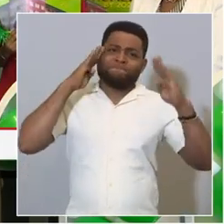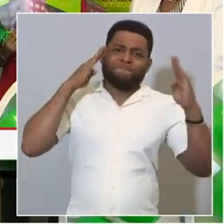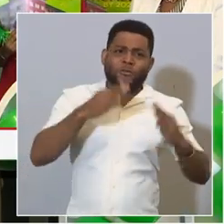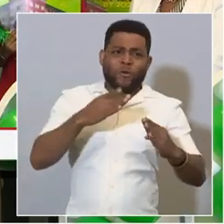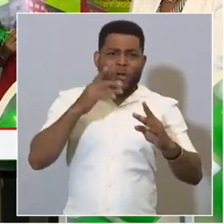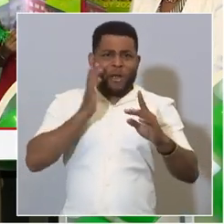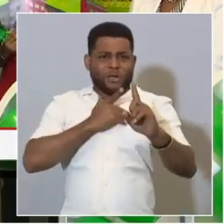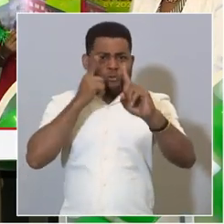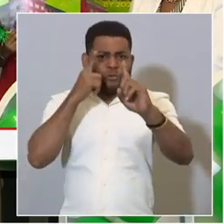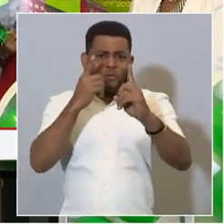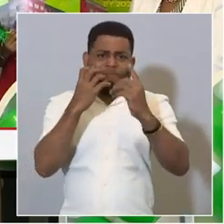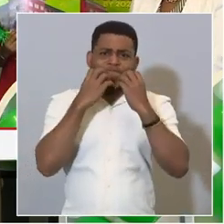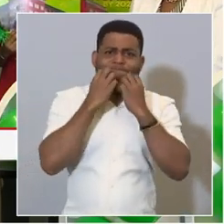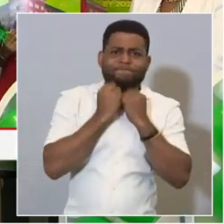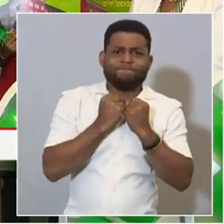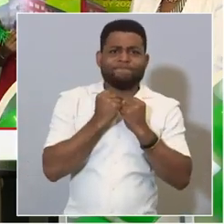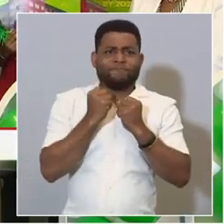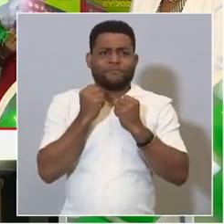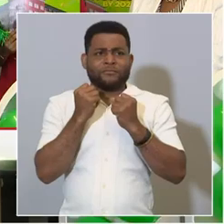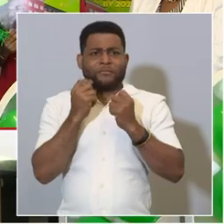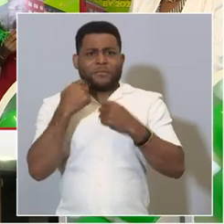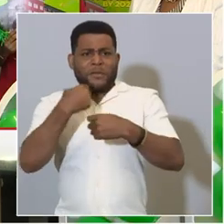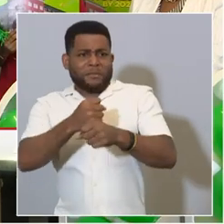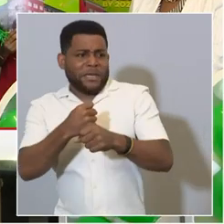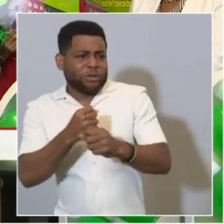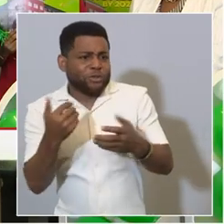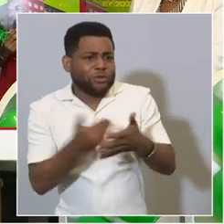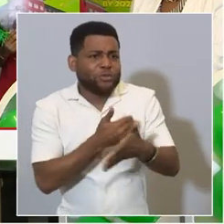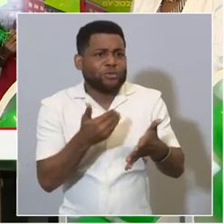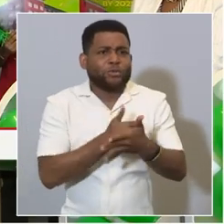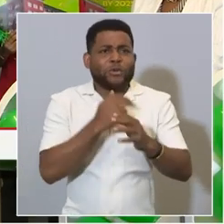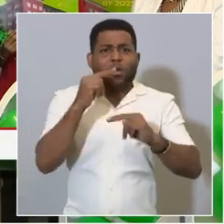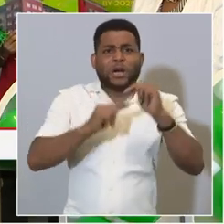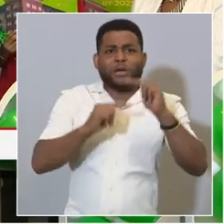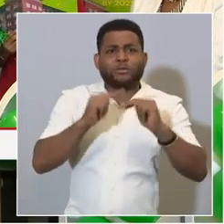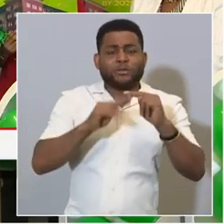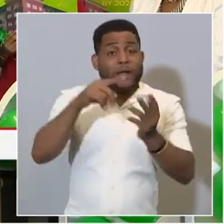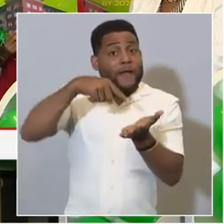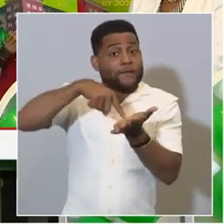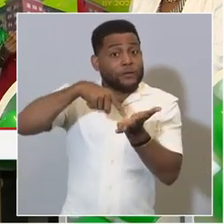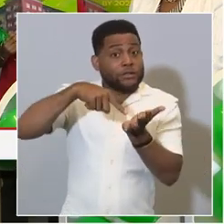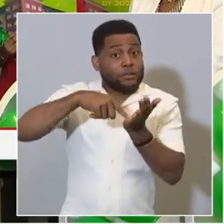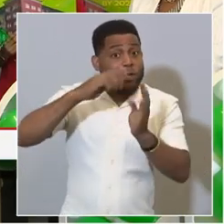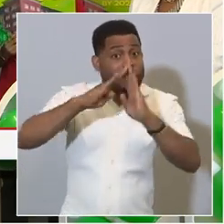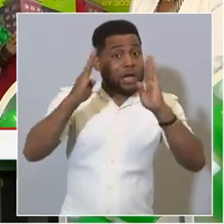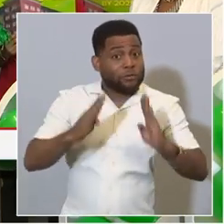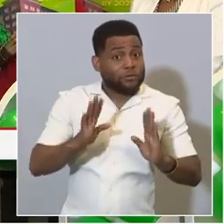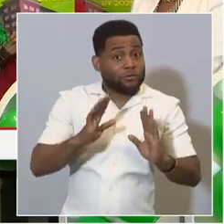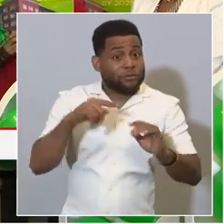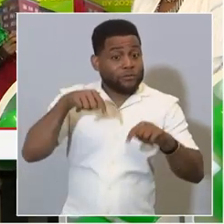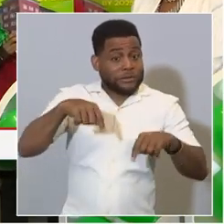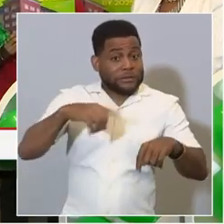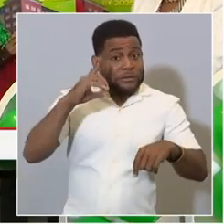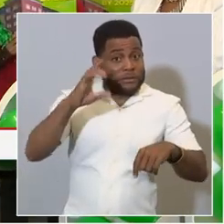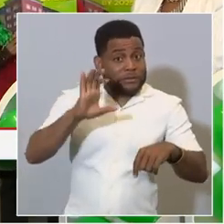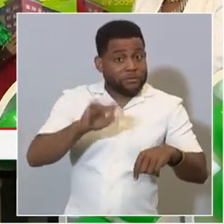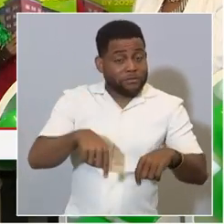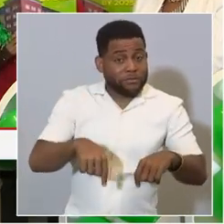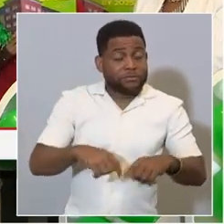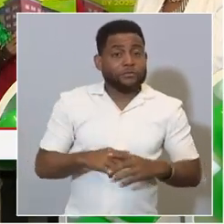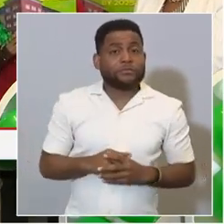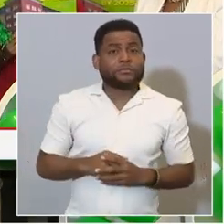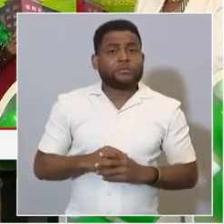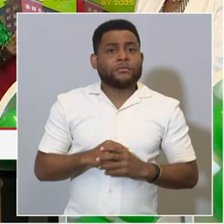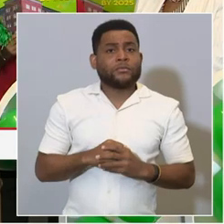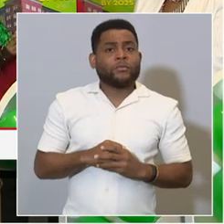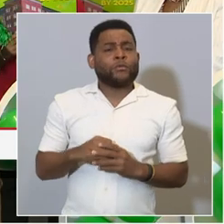preserving affordable housing units in communities across the district, along with promoting community development. We do this by providing